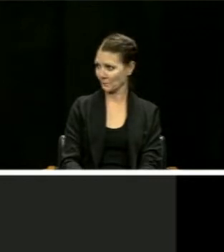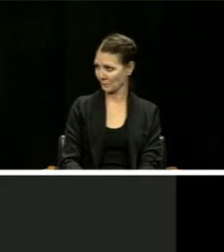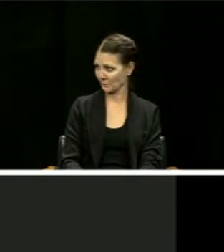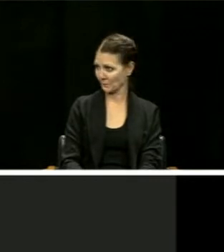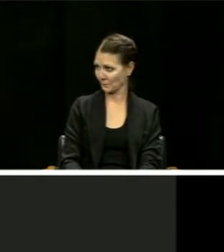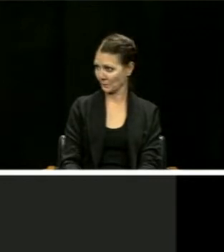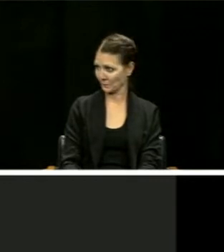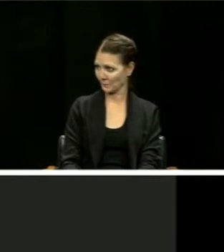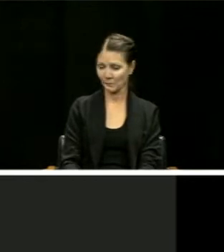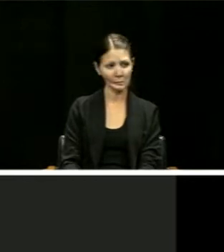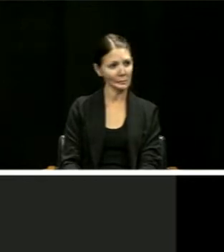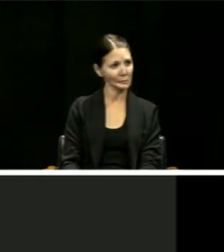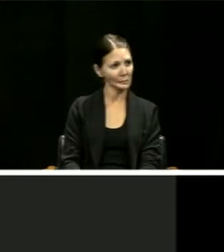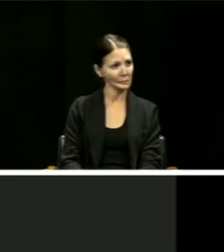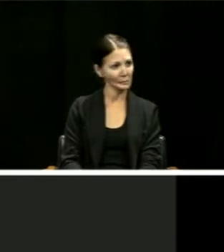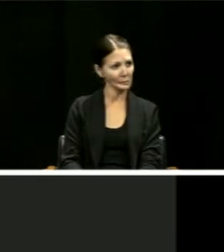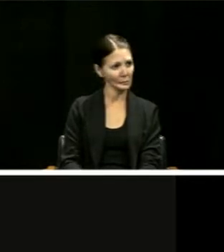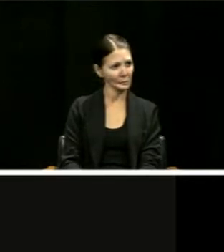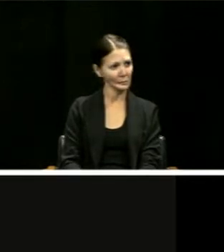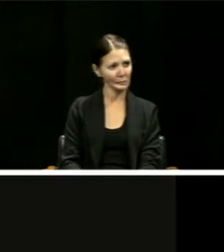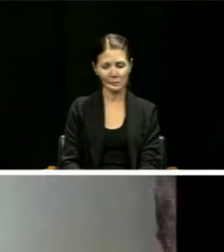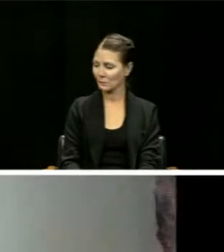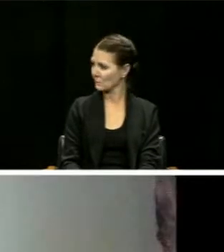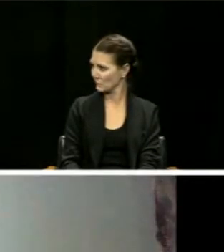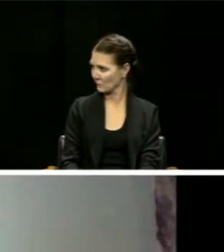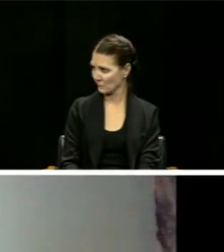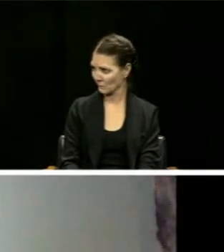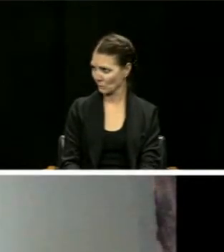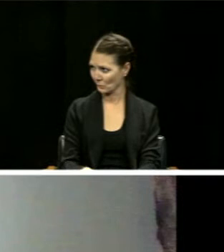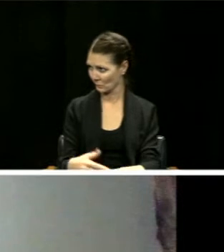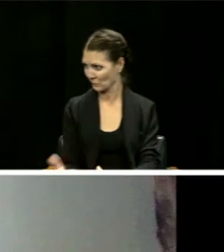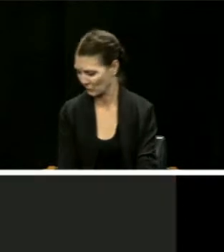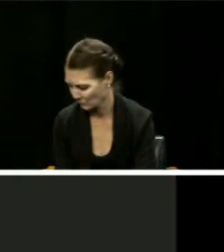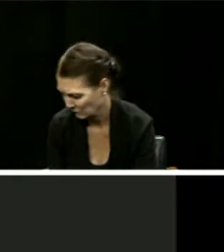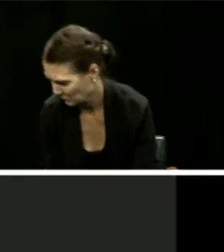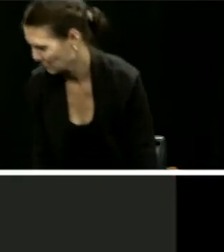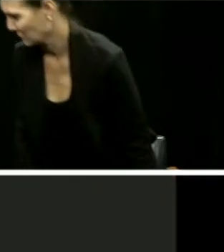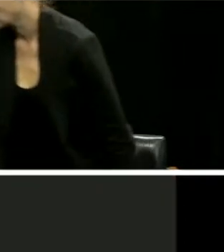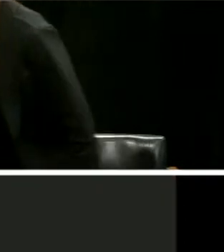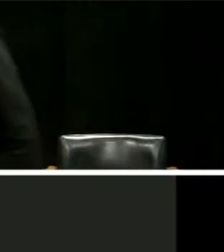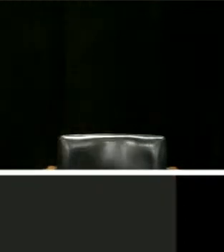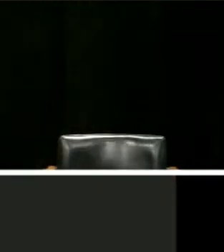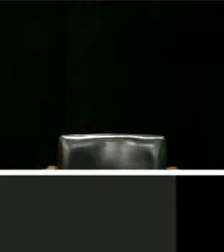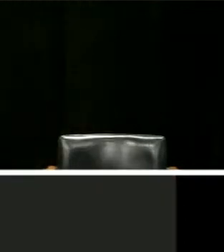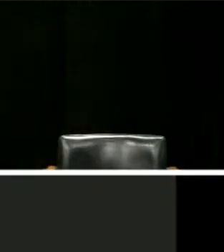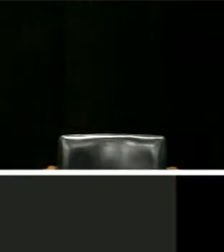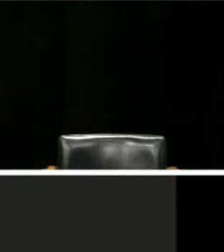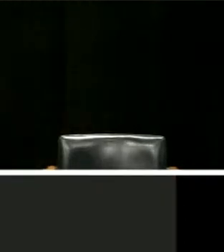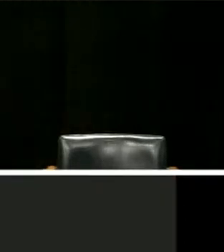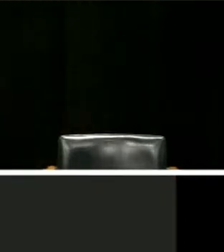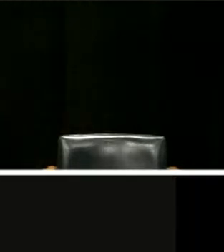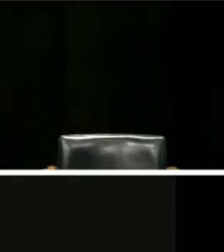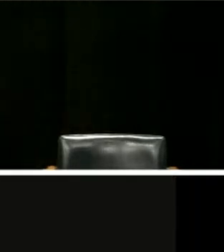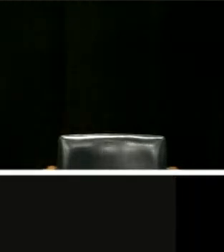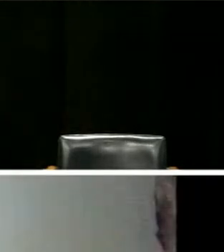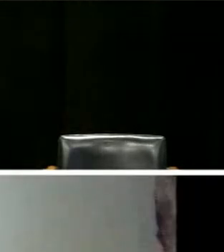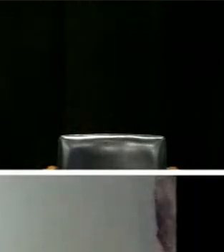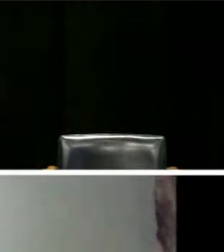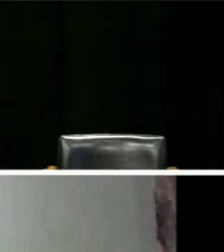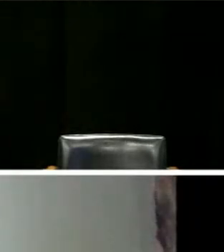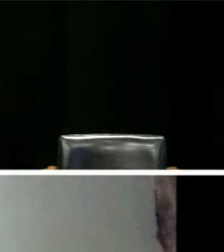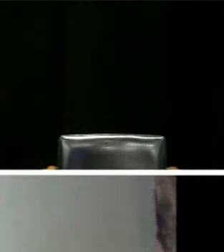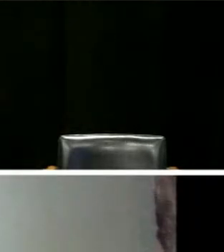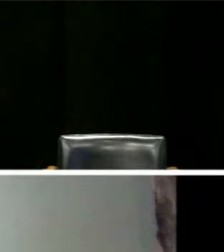If So I want to start by just explaining that the Haynes Road that's on the list for the